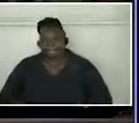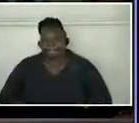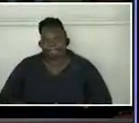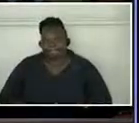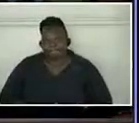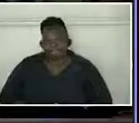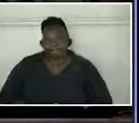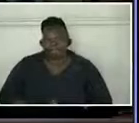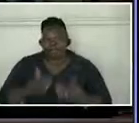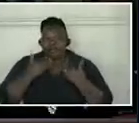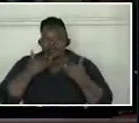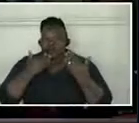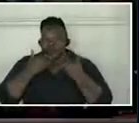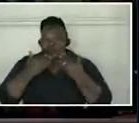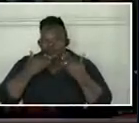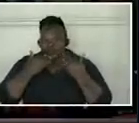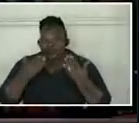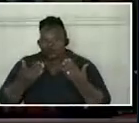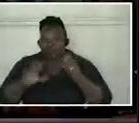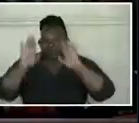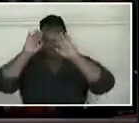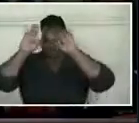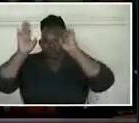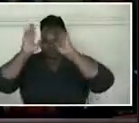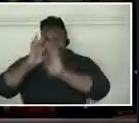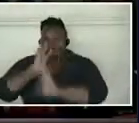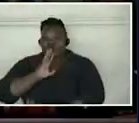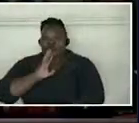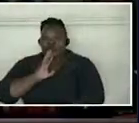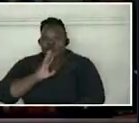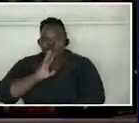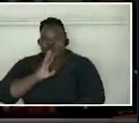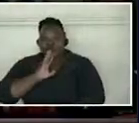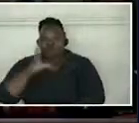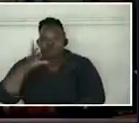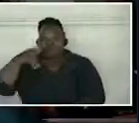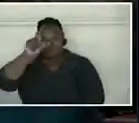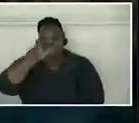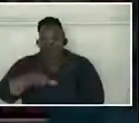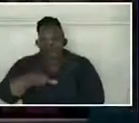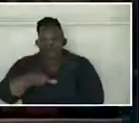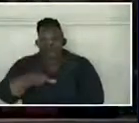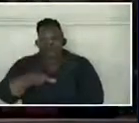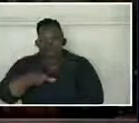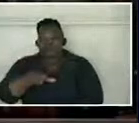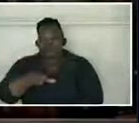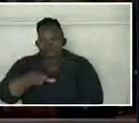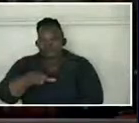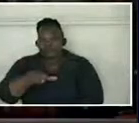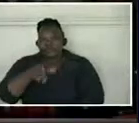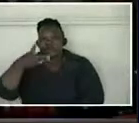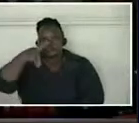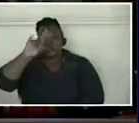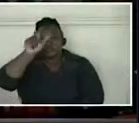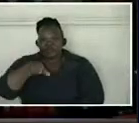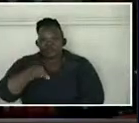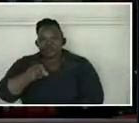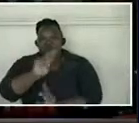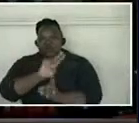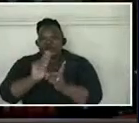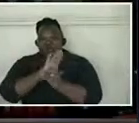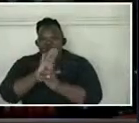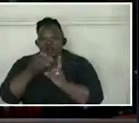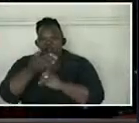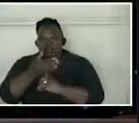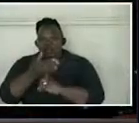thank you very much uh greetings to the speaker the chairperson yourself the chairperson for arts and culture another